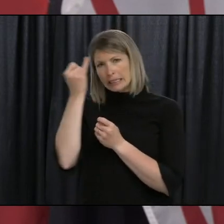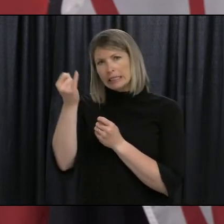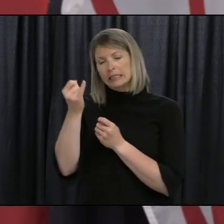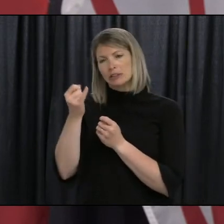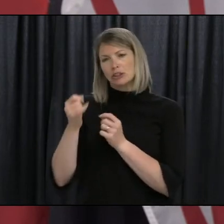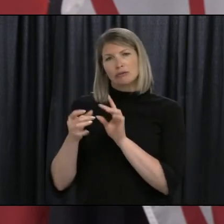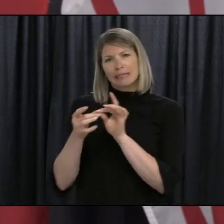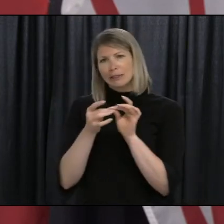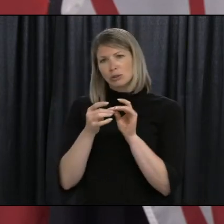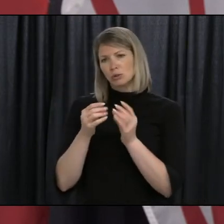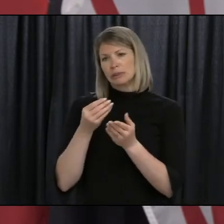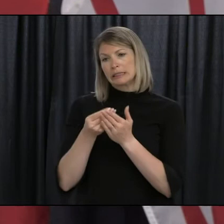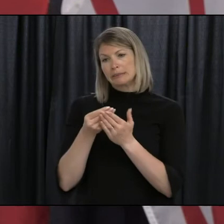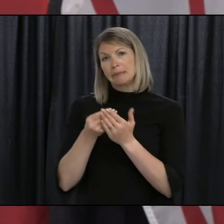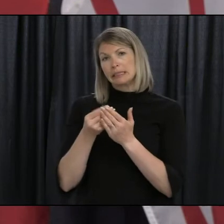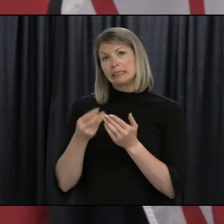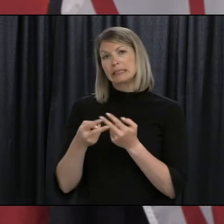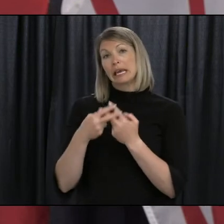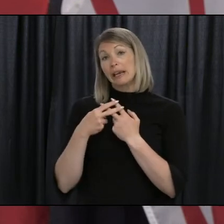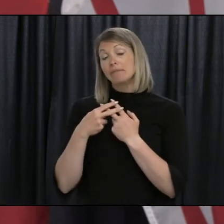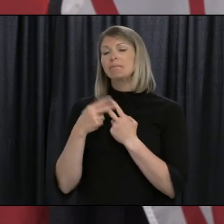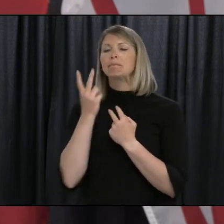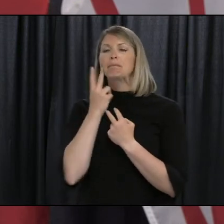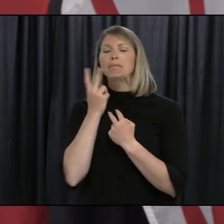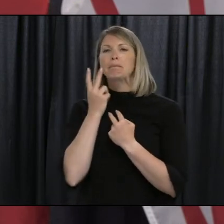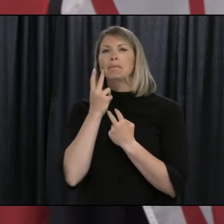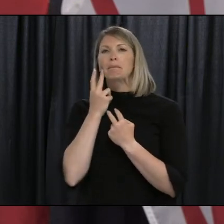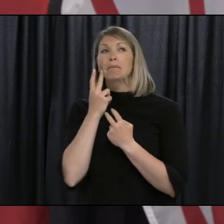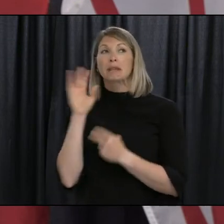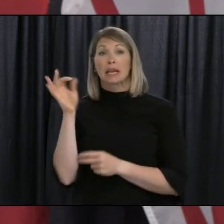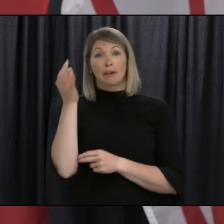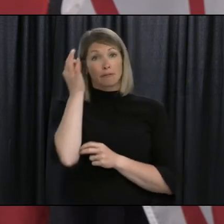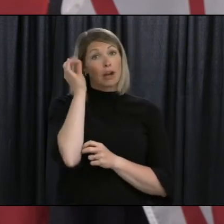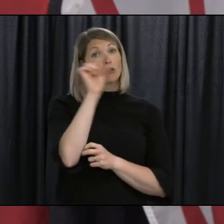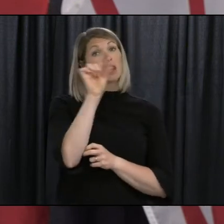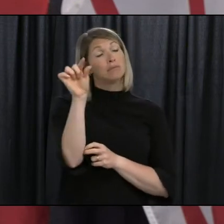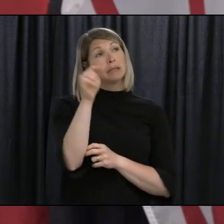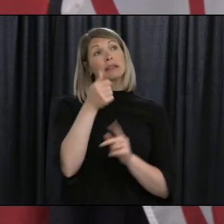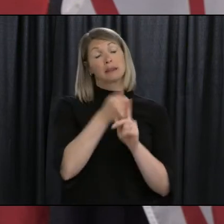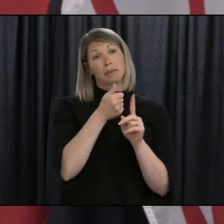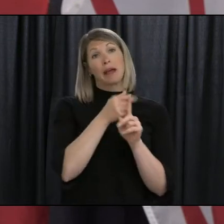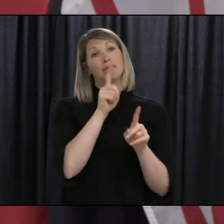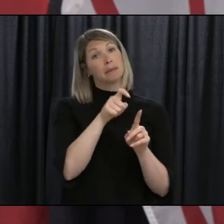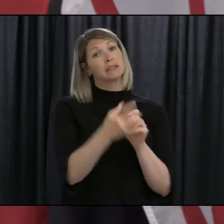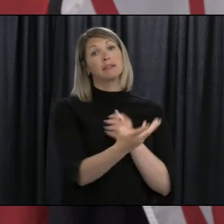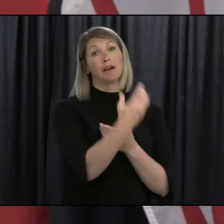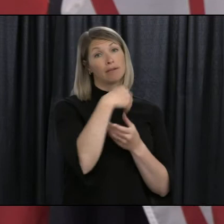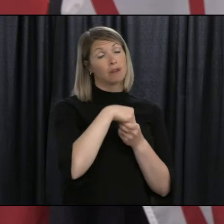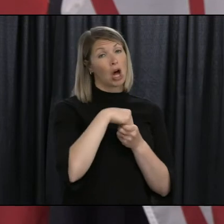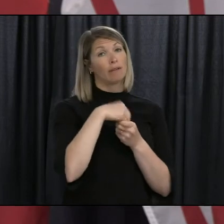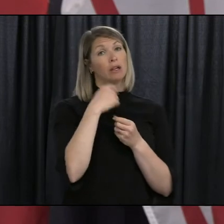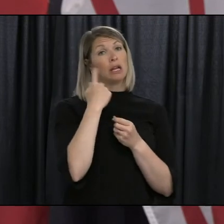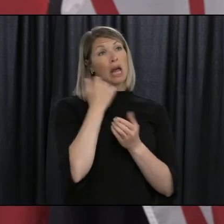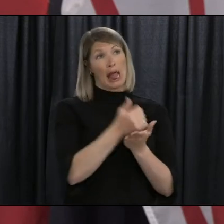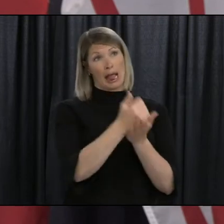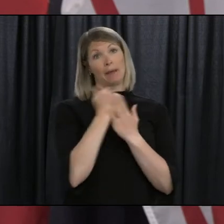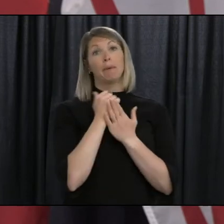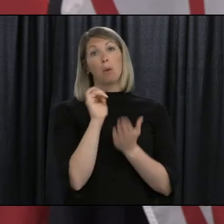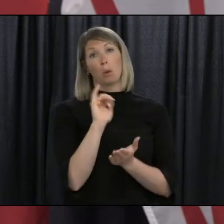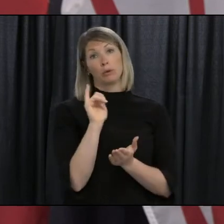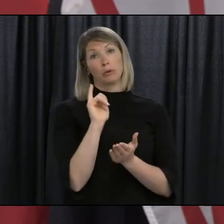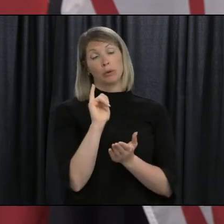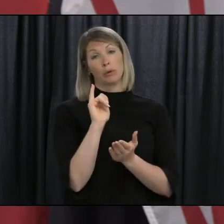and savings. The federal government have a role here, and not to be disparaging towards